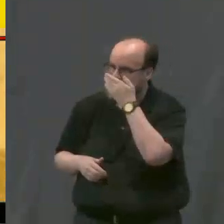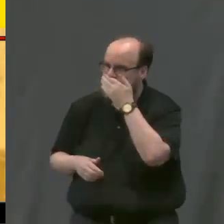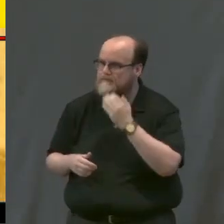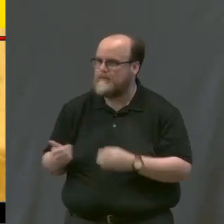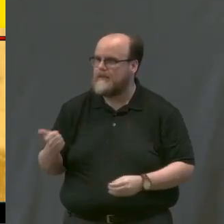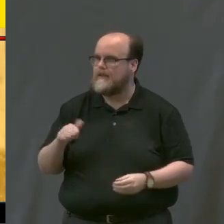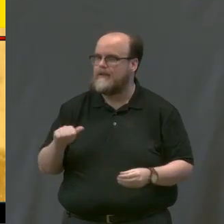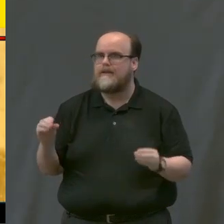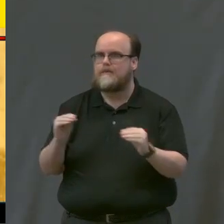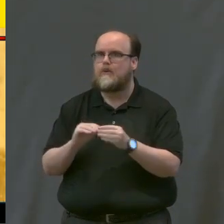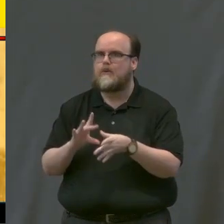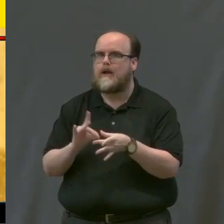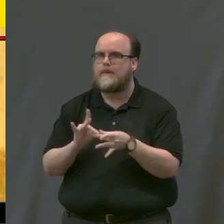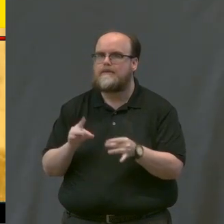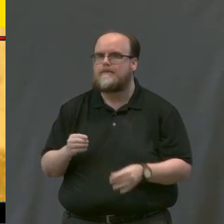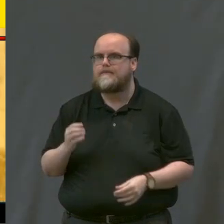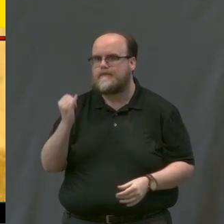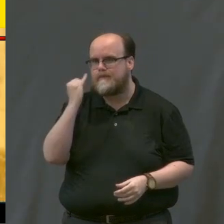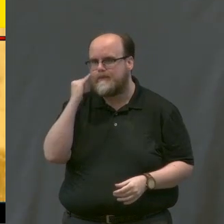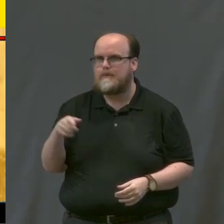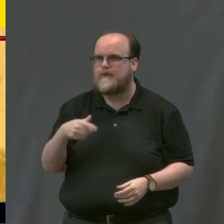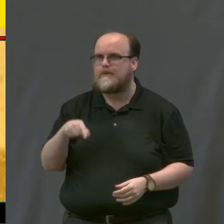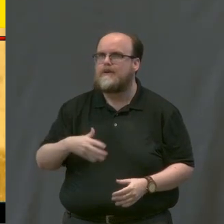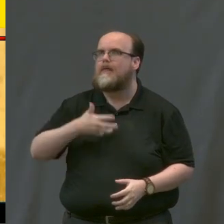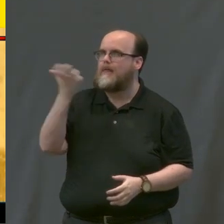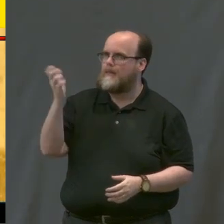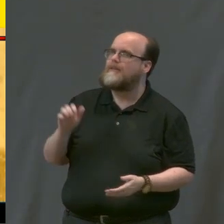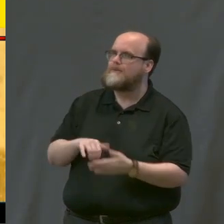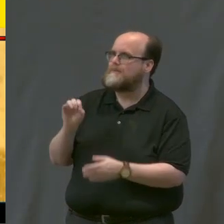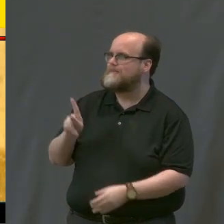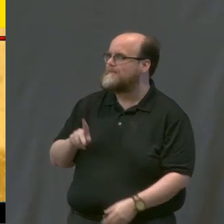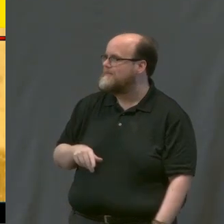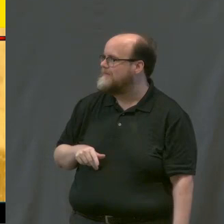Any other comments on that? If you want to yell at me, go ahead. That's okay.